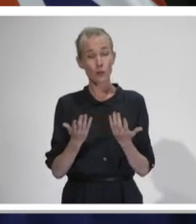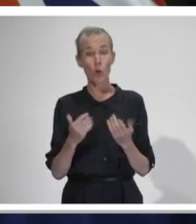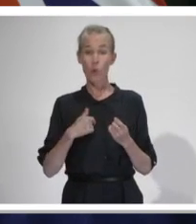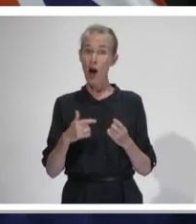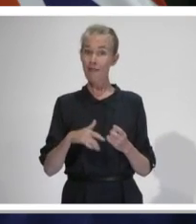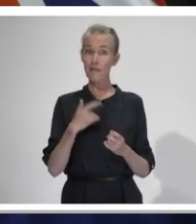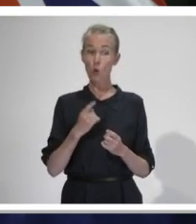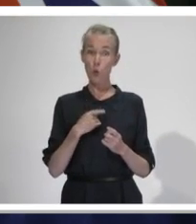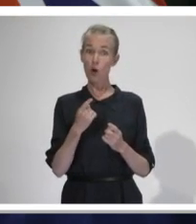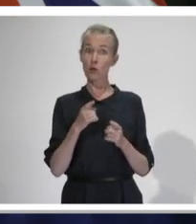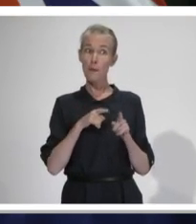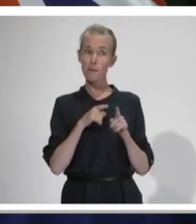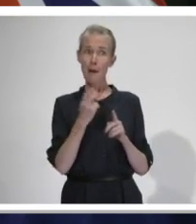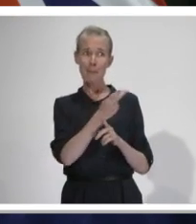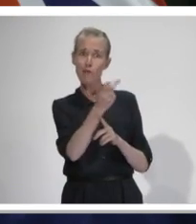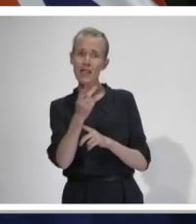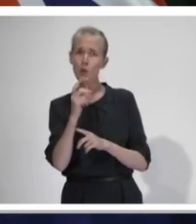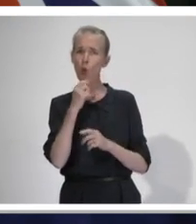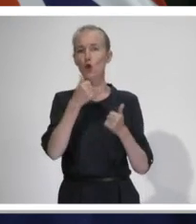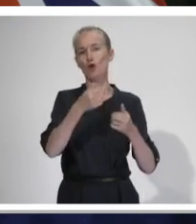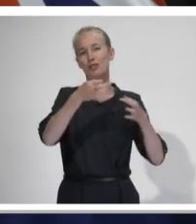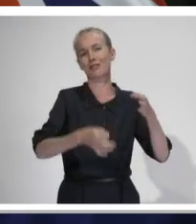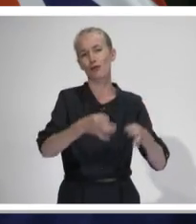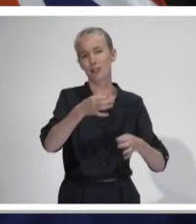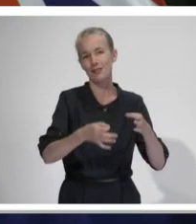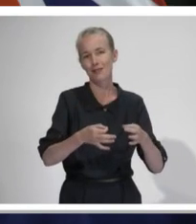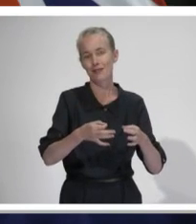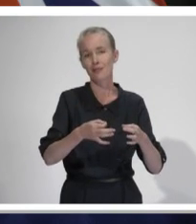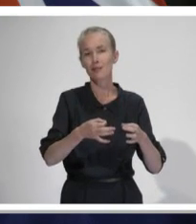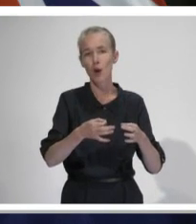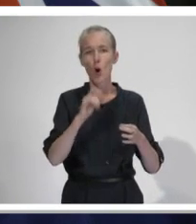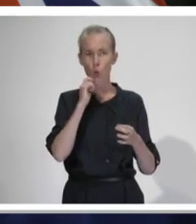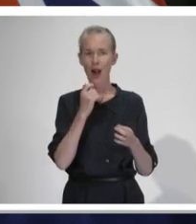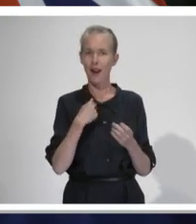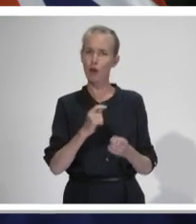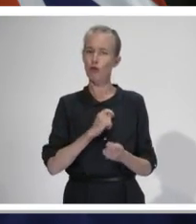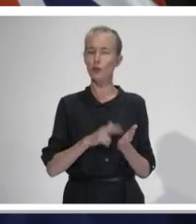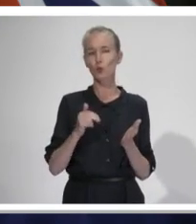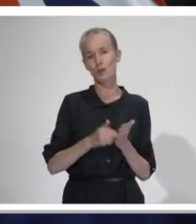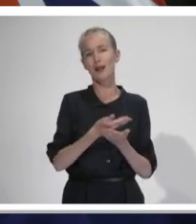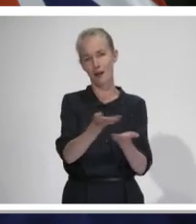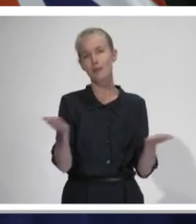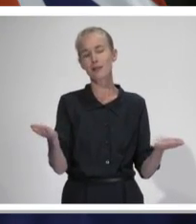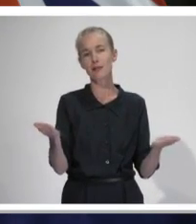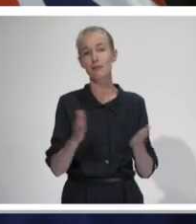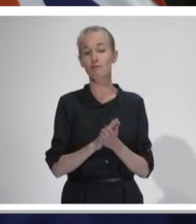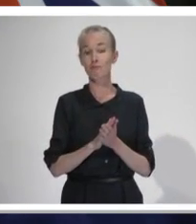right decision for their children. I trust them to do that. And so, some parents will be in a position going back to work where